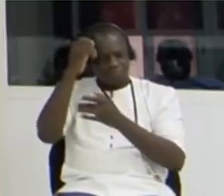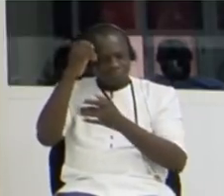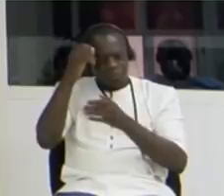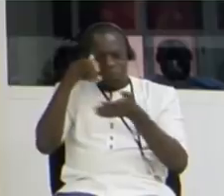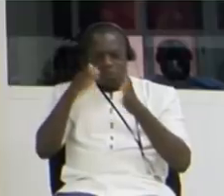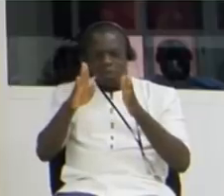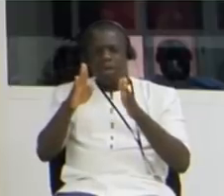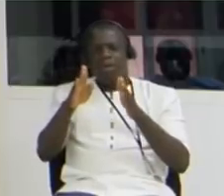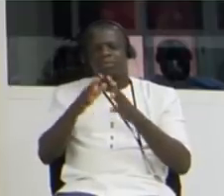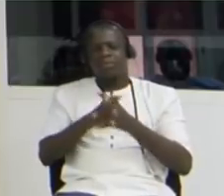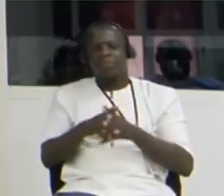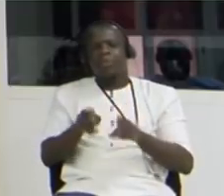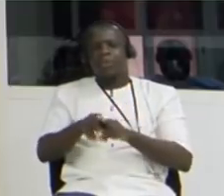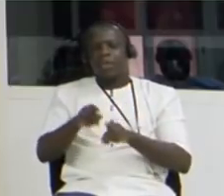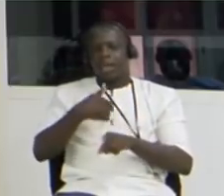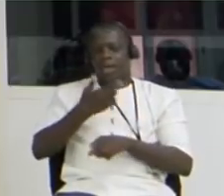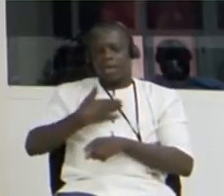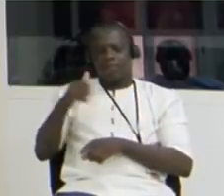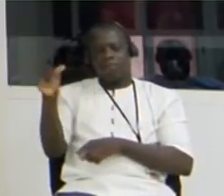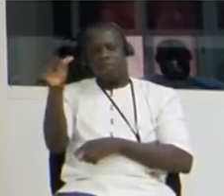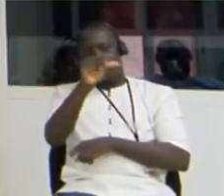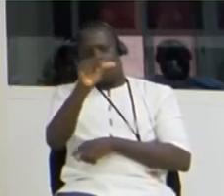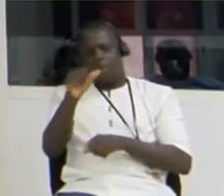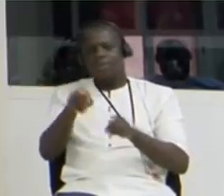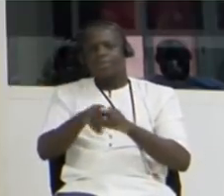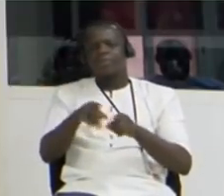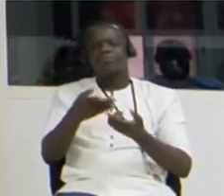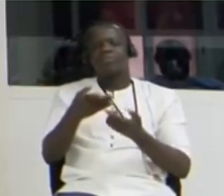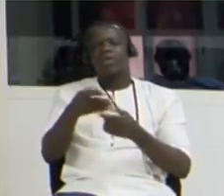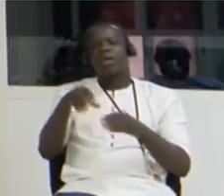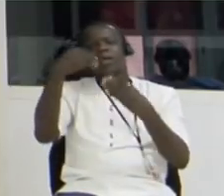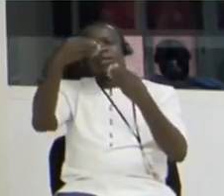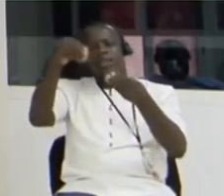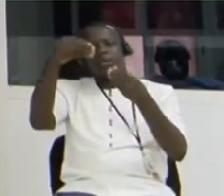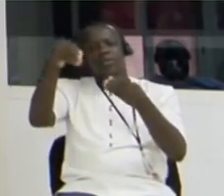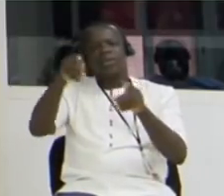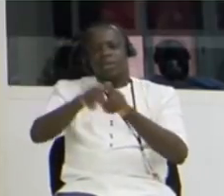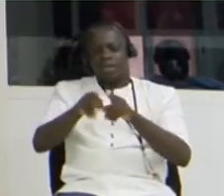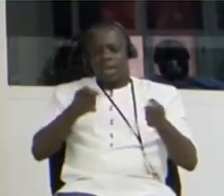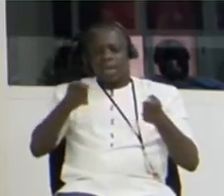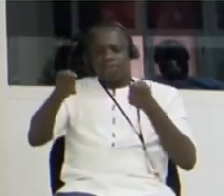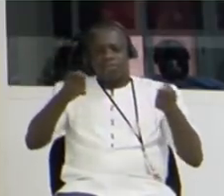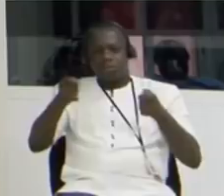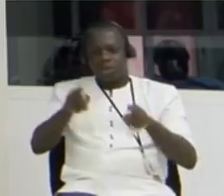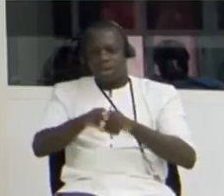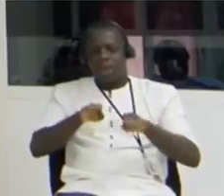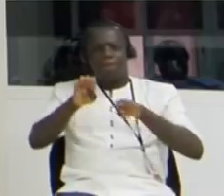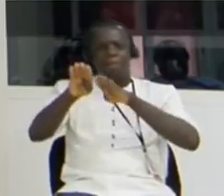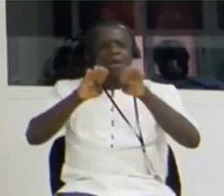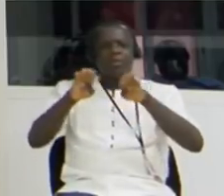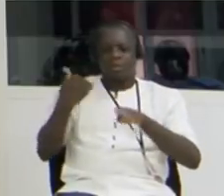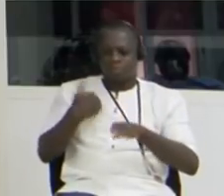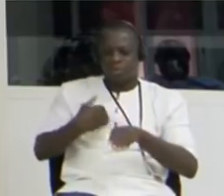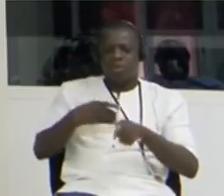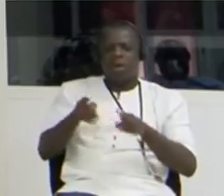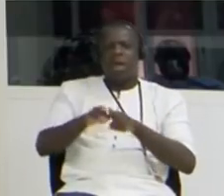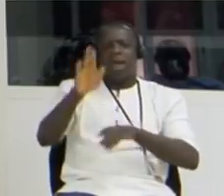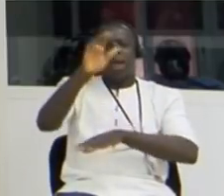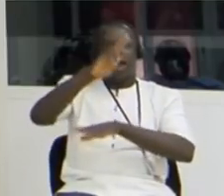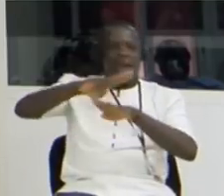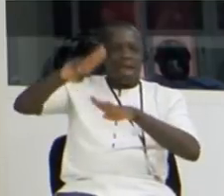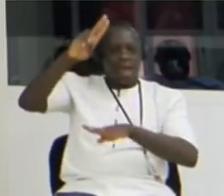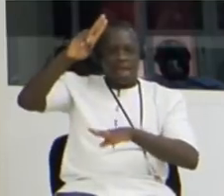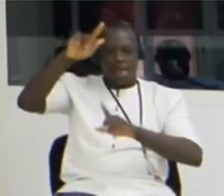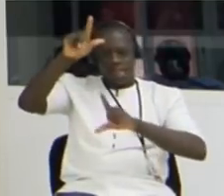have another postgraduate certificate in administration and management, advanced diploma. I